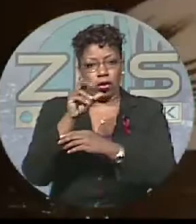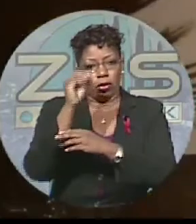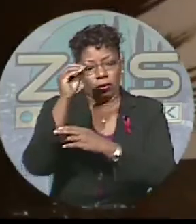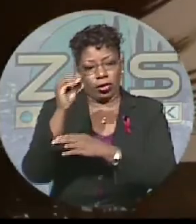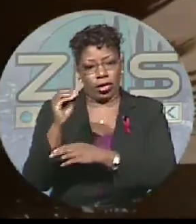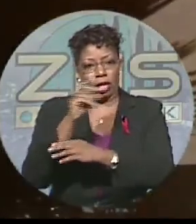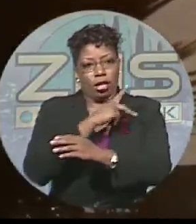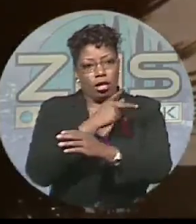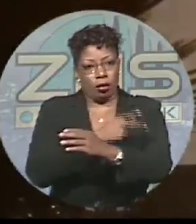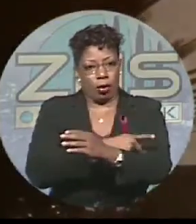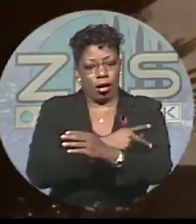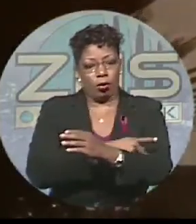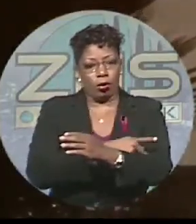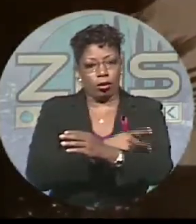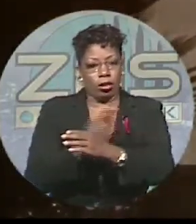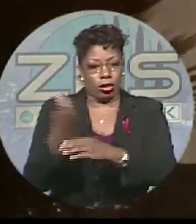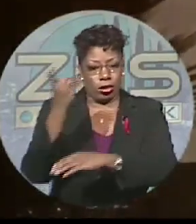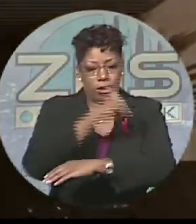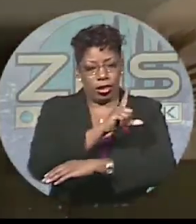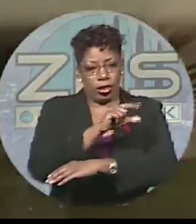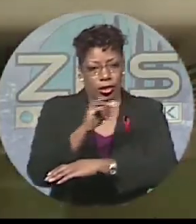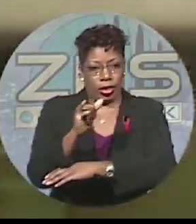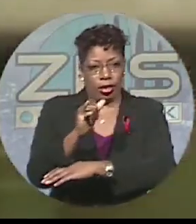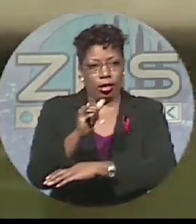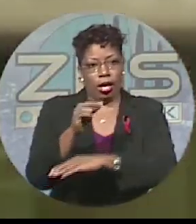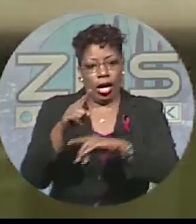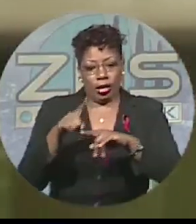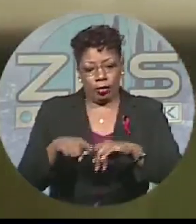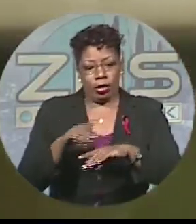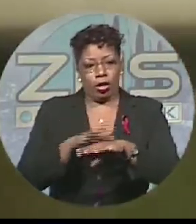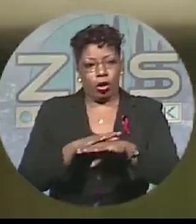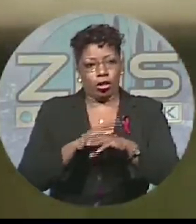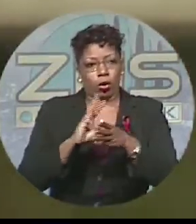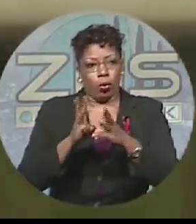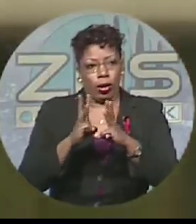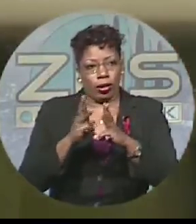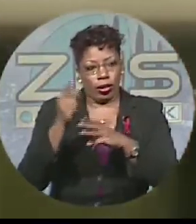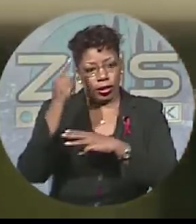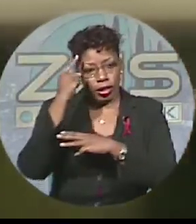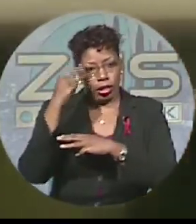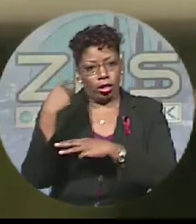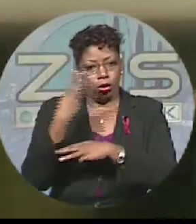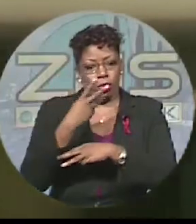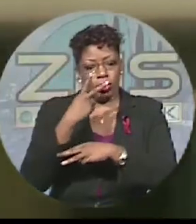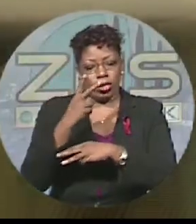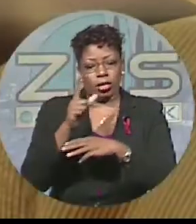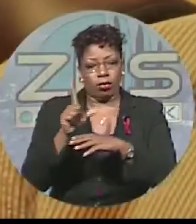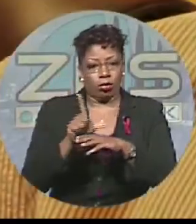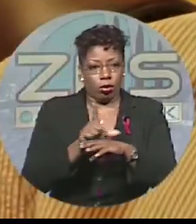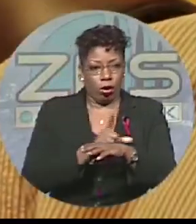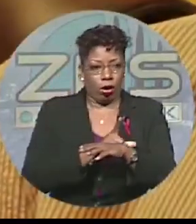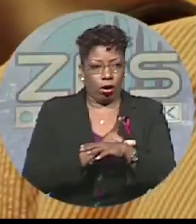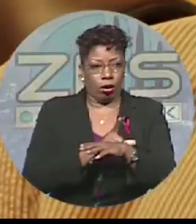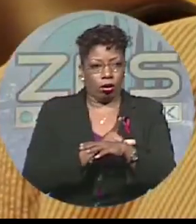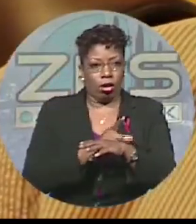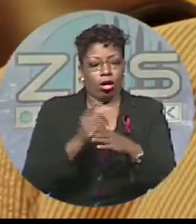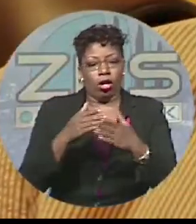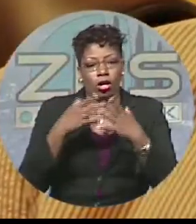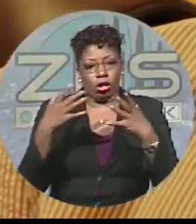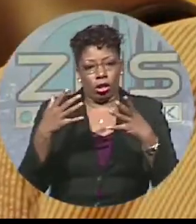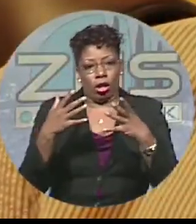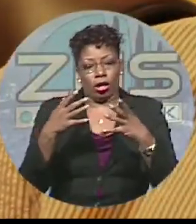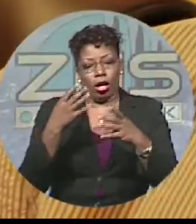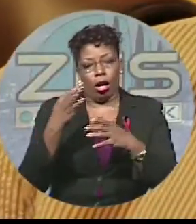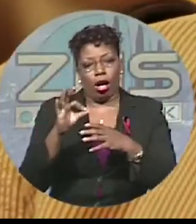our power needs on a daily basis, depending on the weather. We think that we're going to see over the long run a considerable amount of savings in